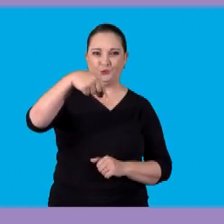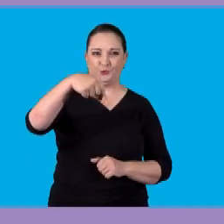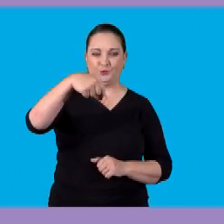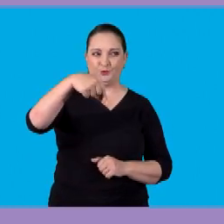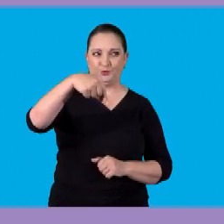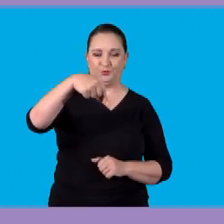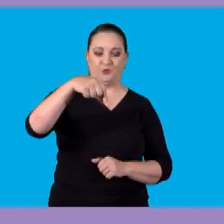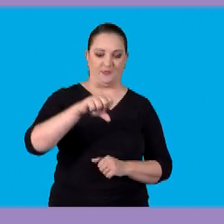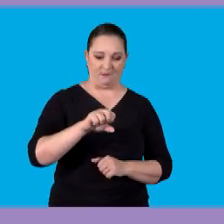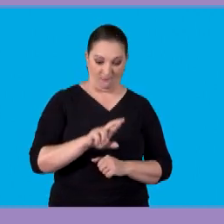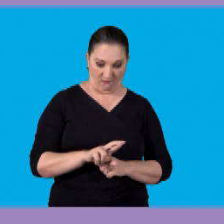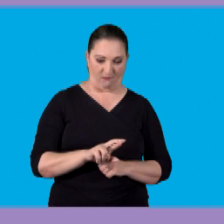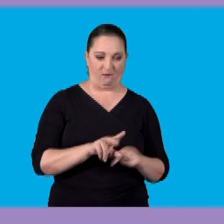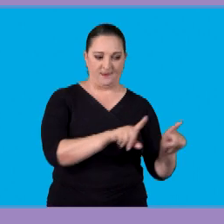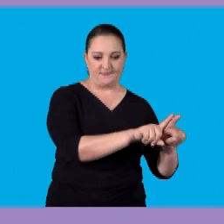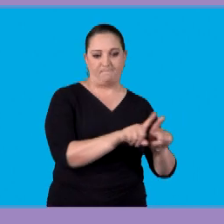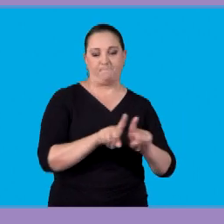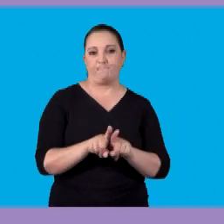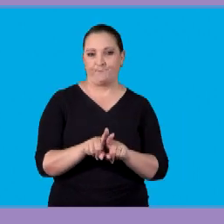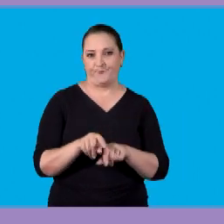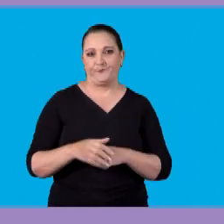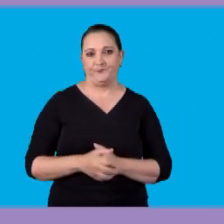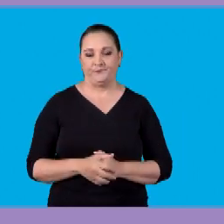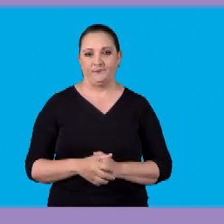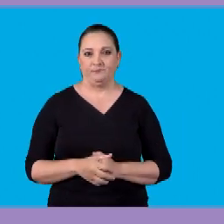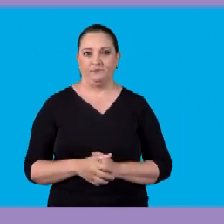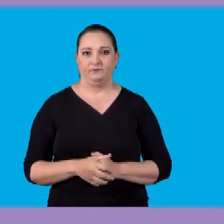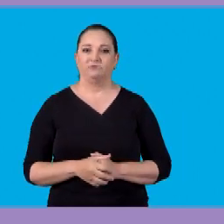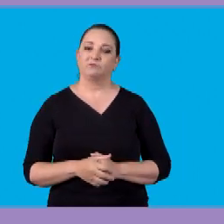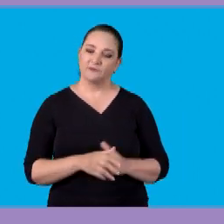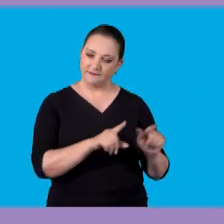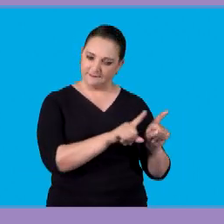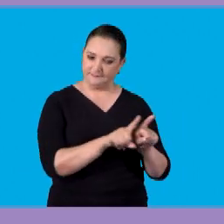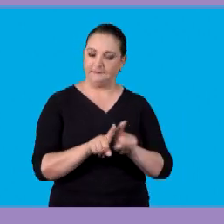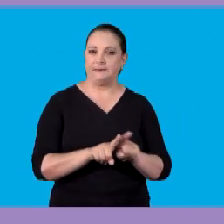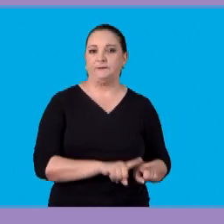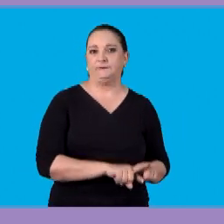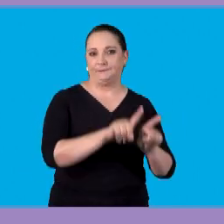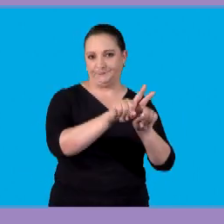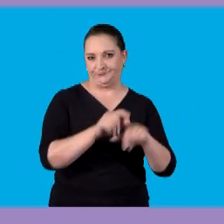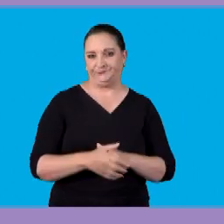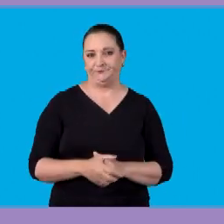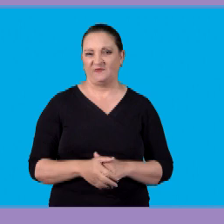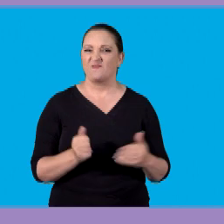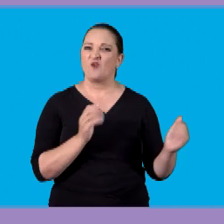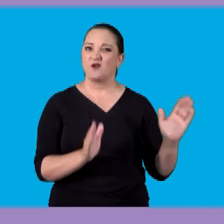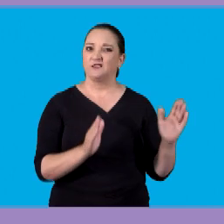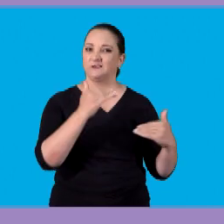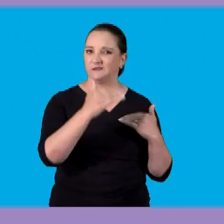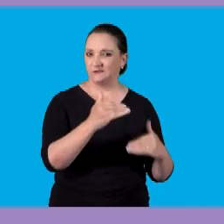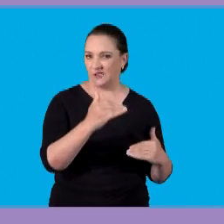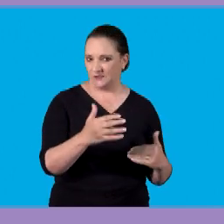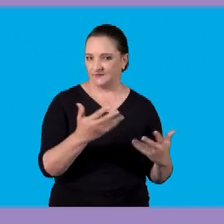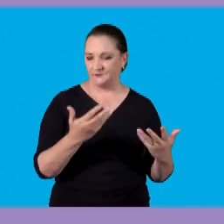PS is equals to QR. So the opposite sides are equal as well. So those are